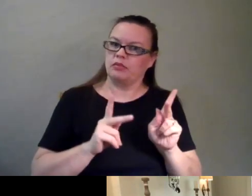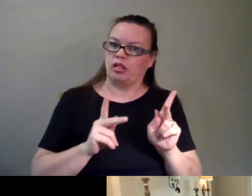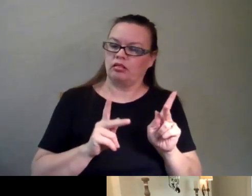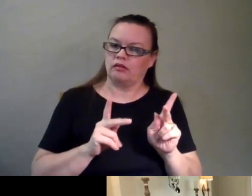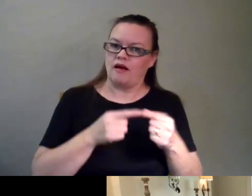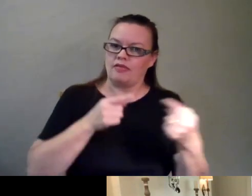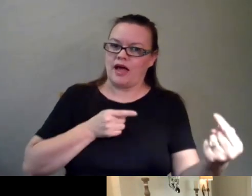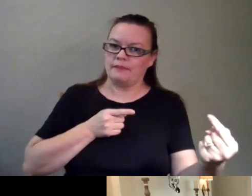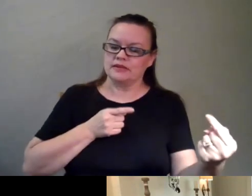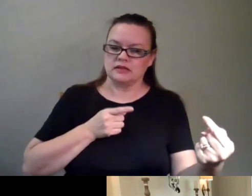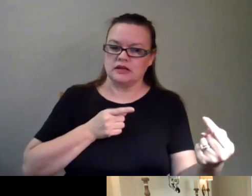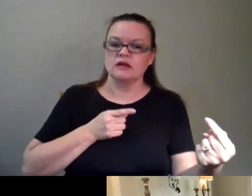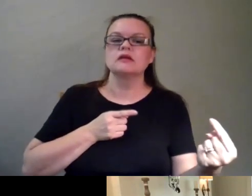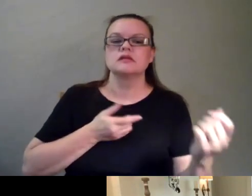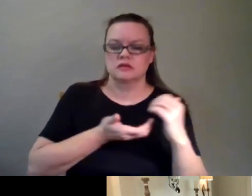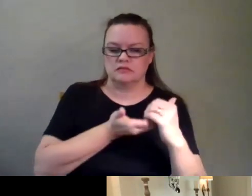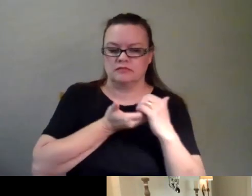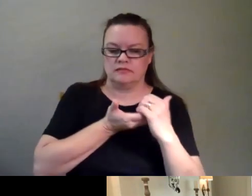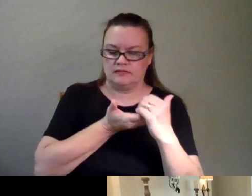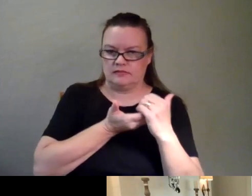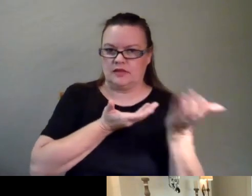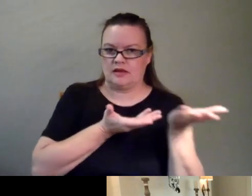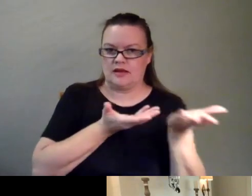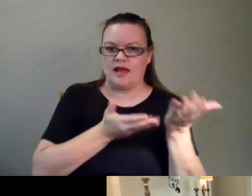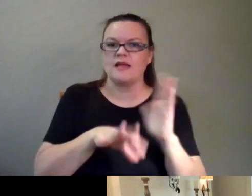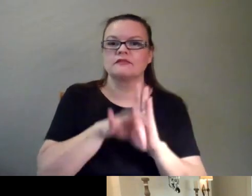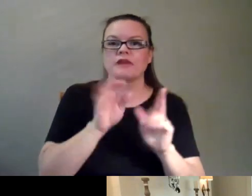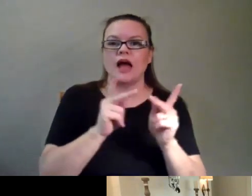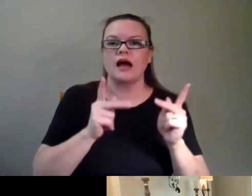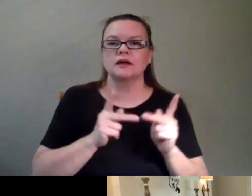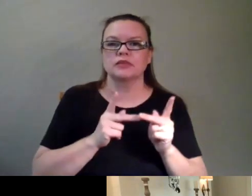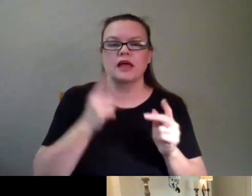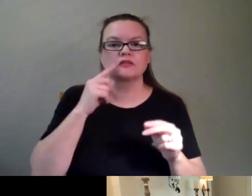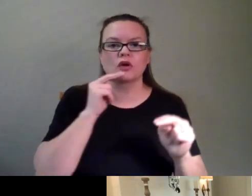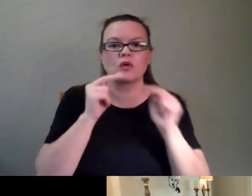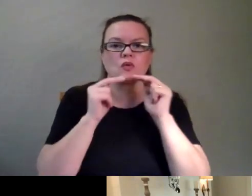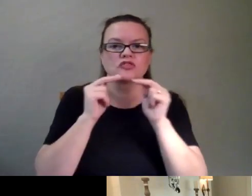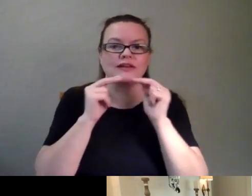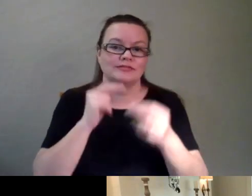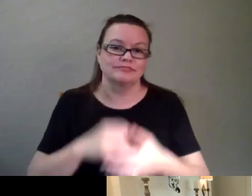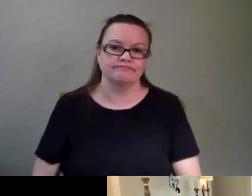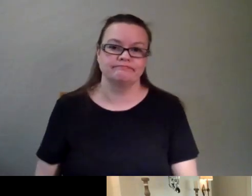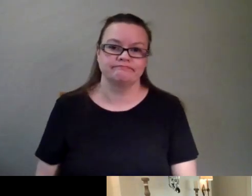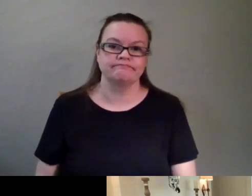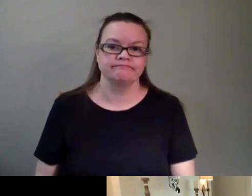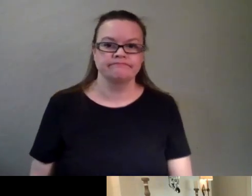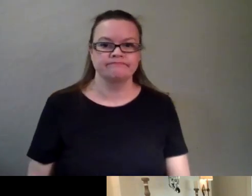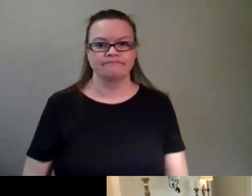the process that you can kind of find places of compromise, if you will.